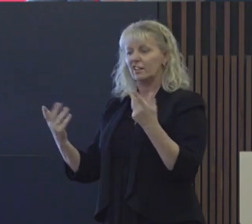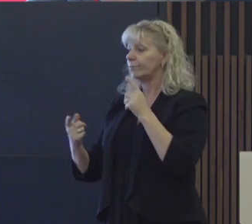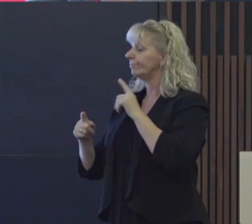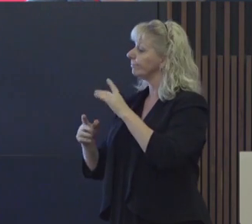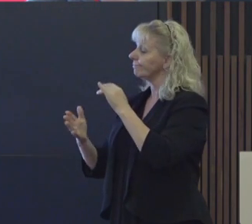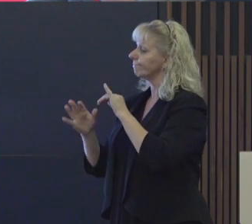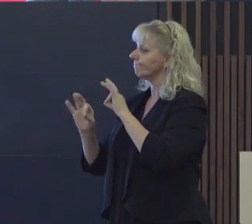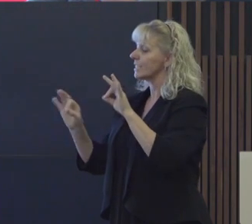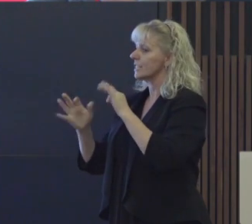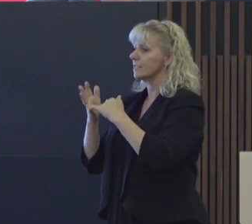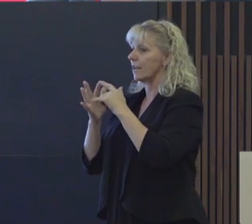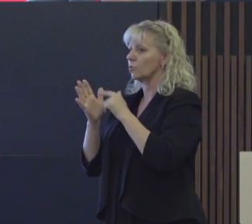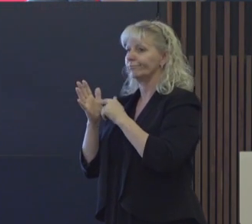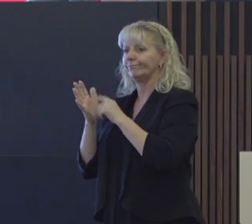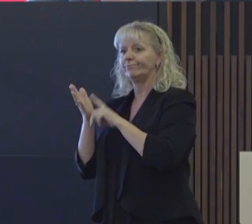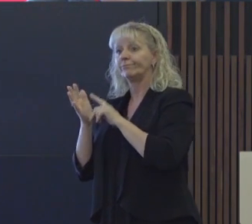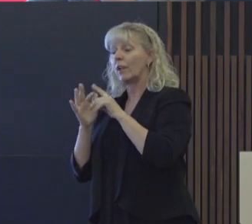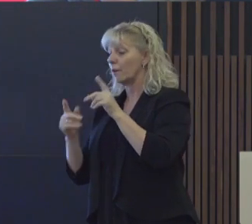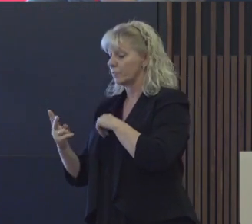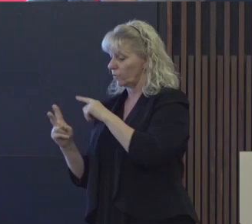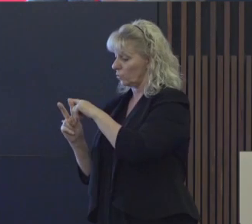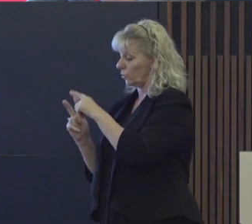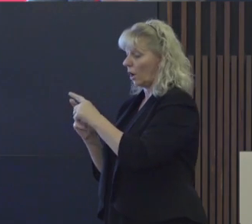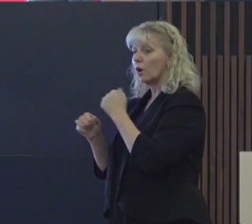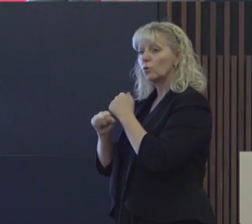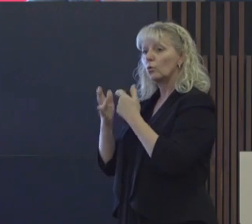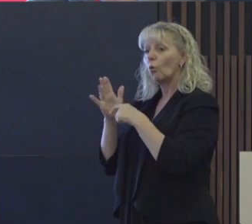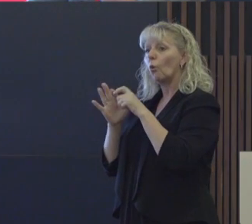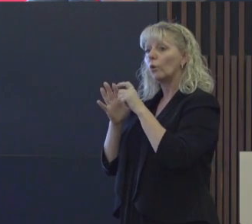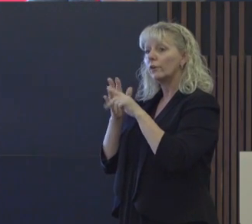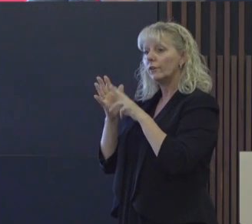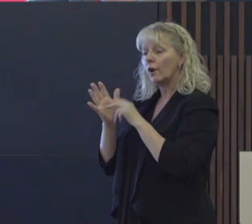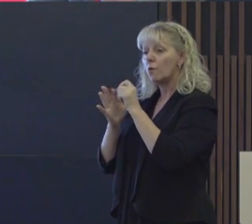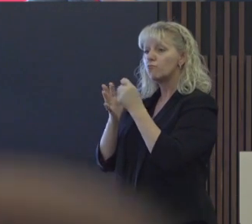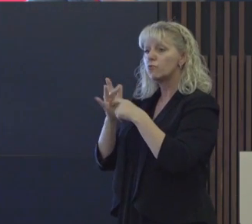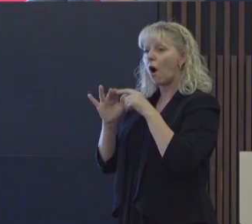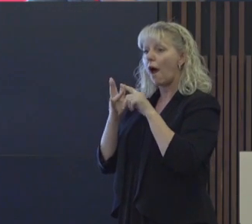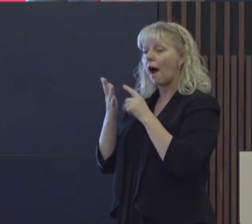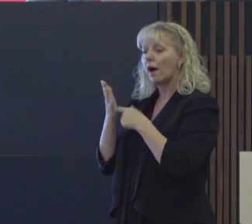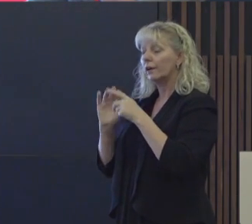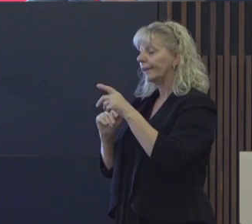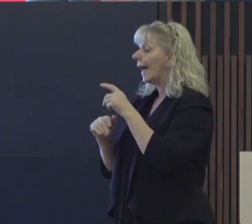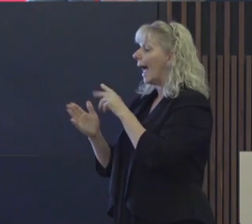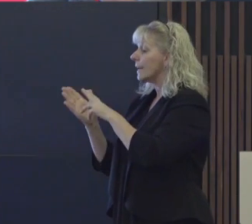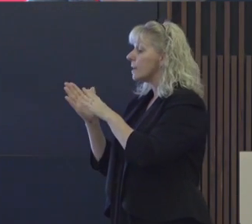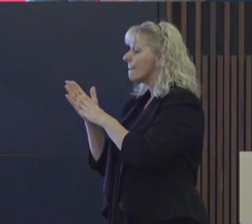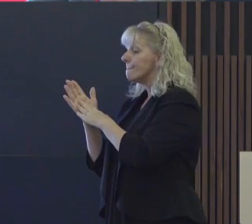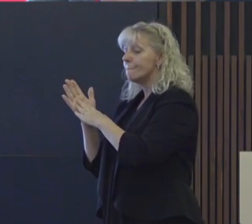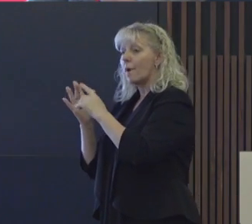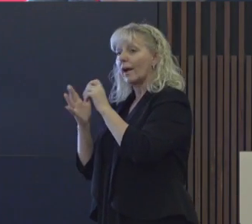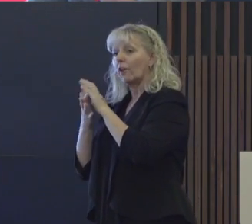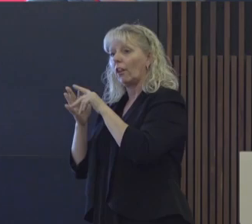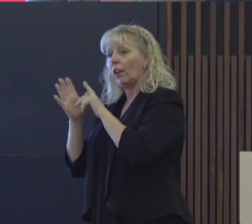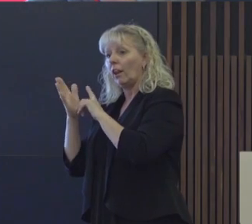of a couple of our clients, Gordon Pryor, who's from Horsham, and Michael Nogin from Coffs